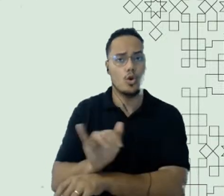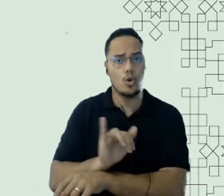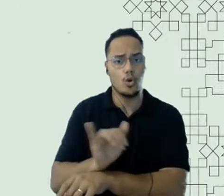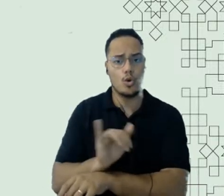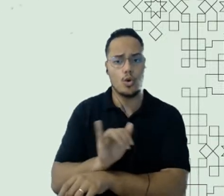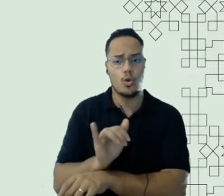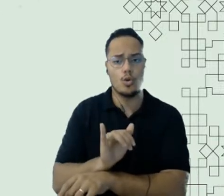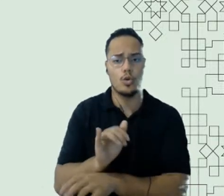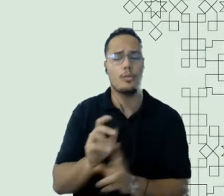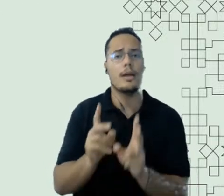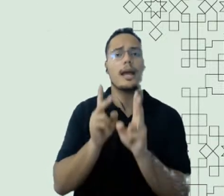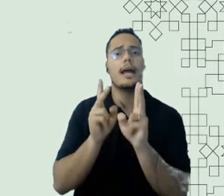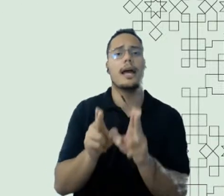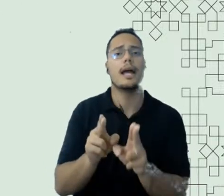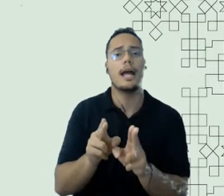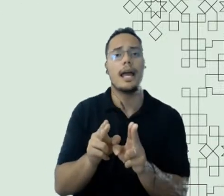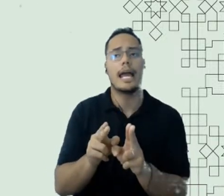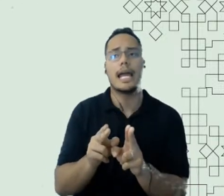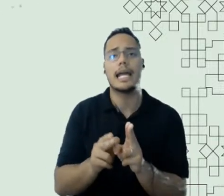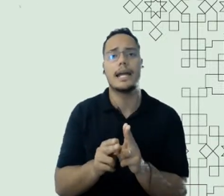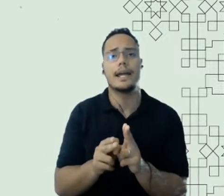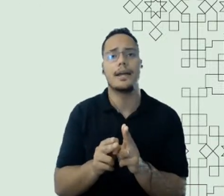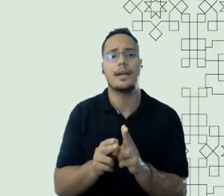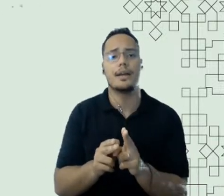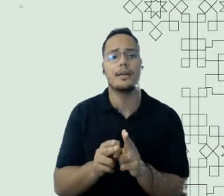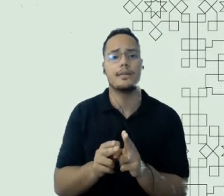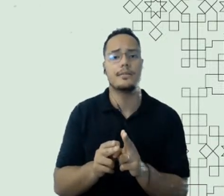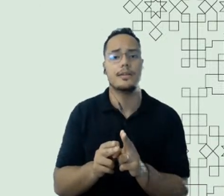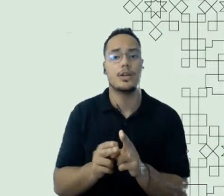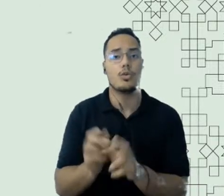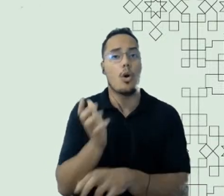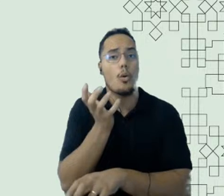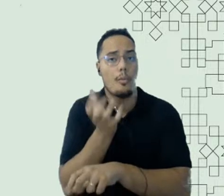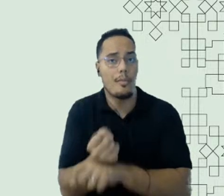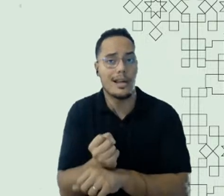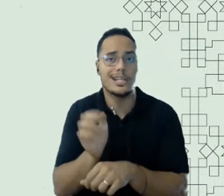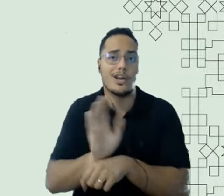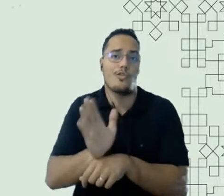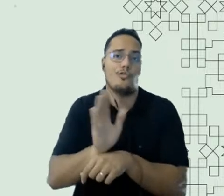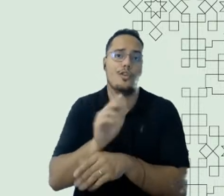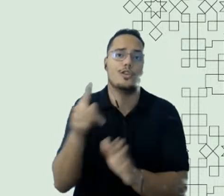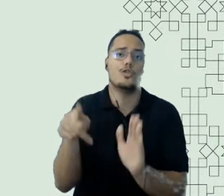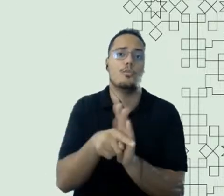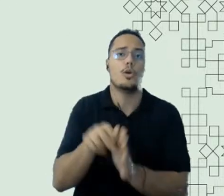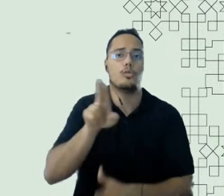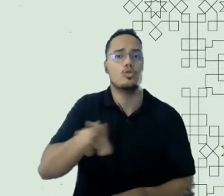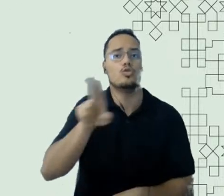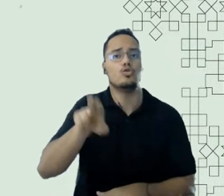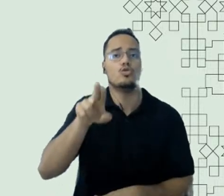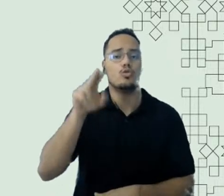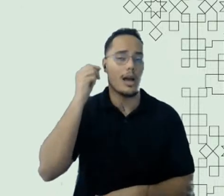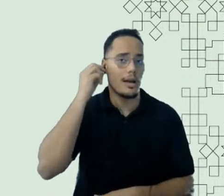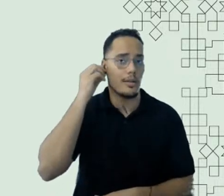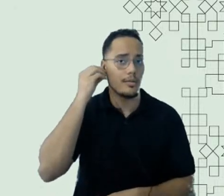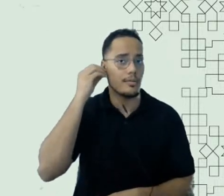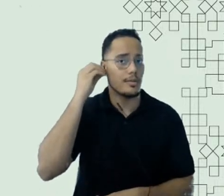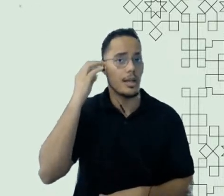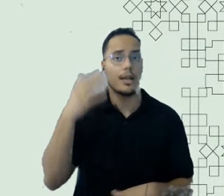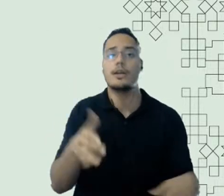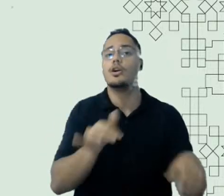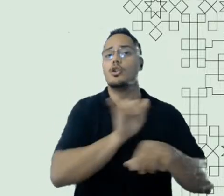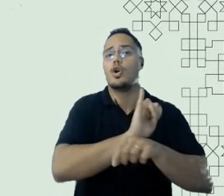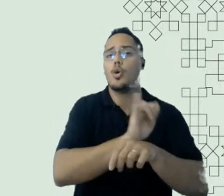its users. So it was not liable if those videos contain